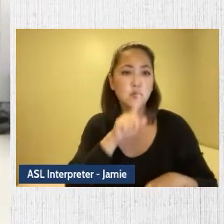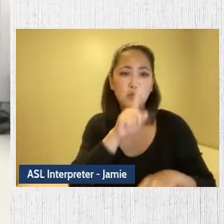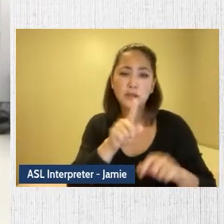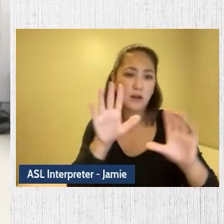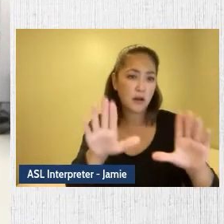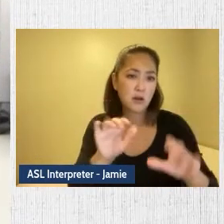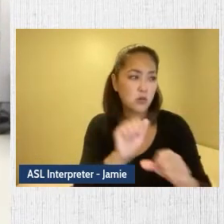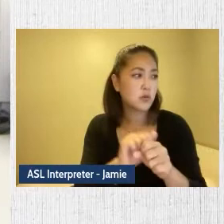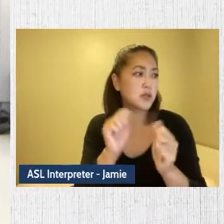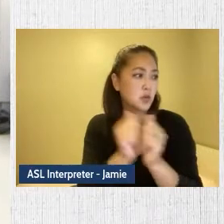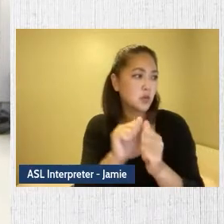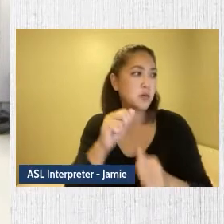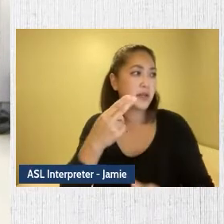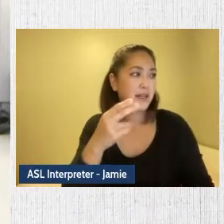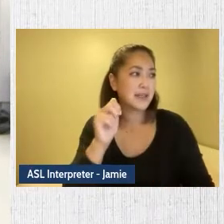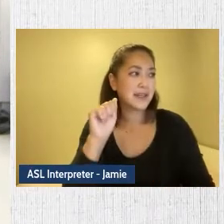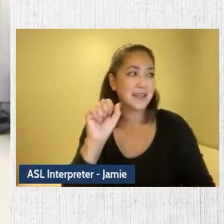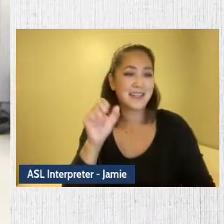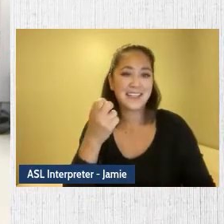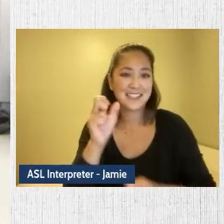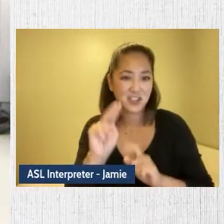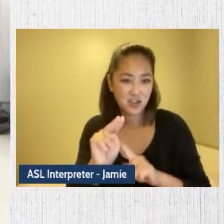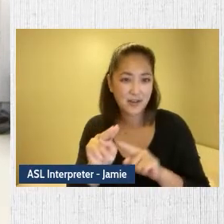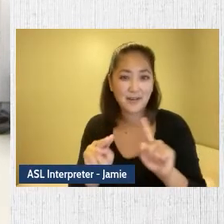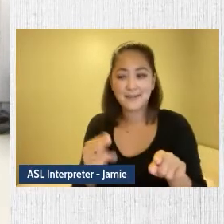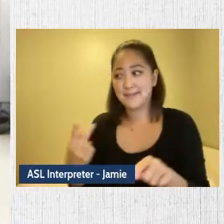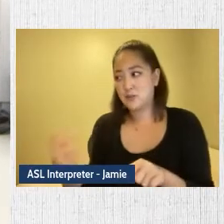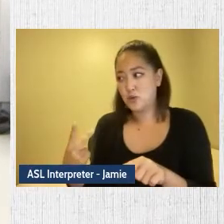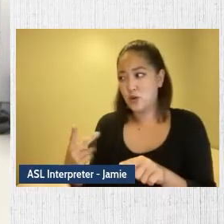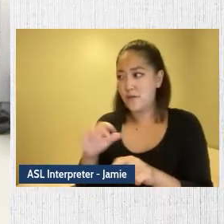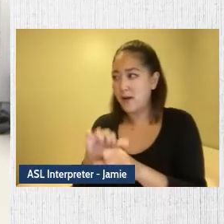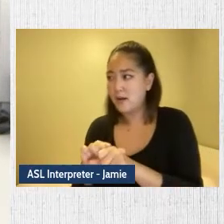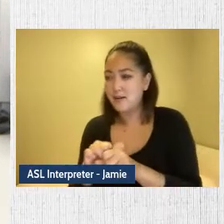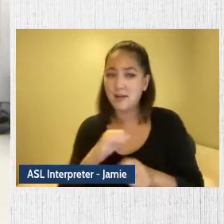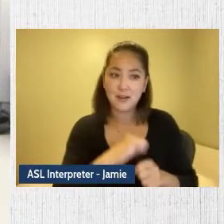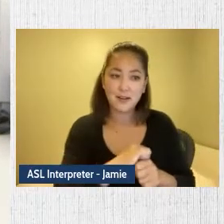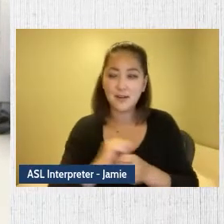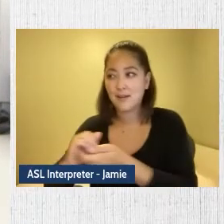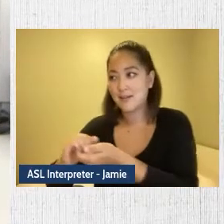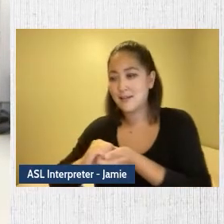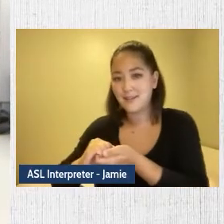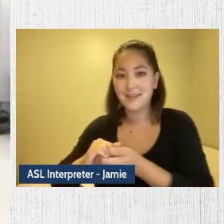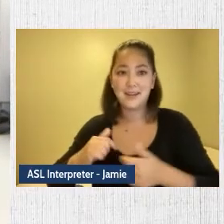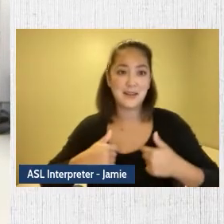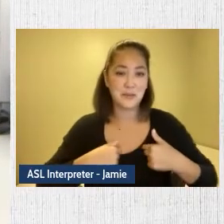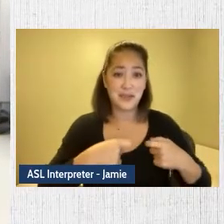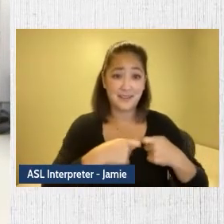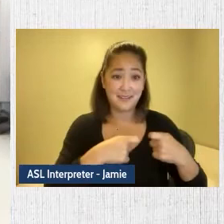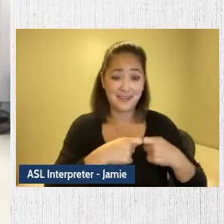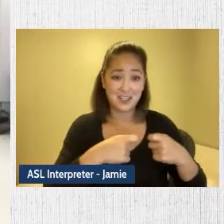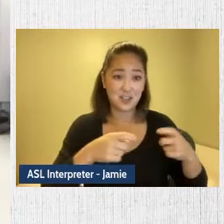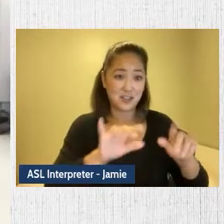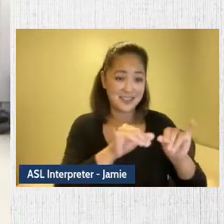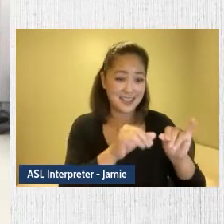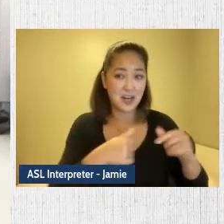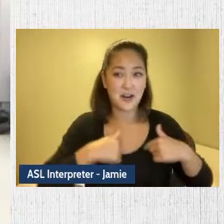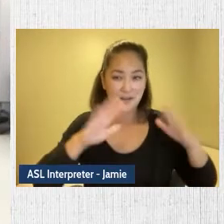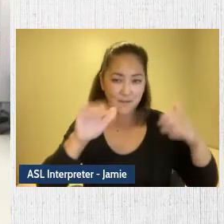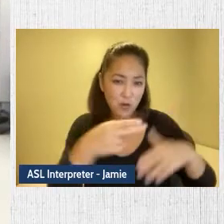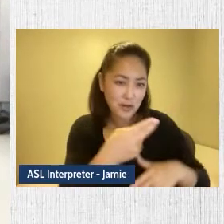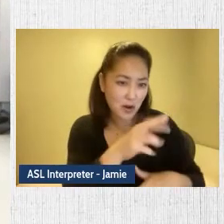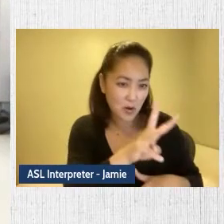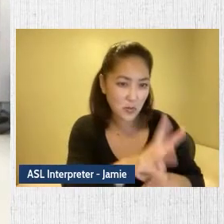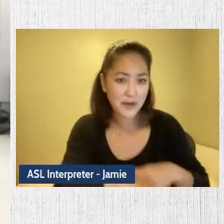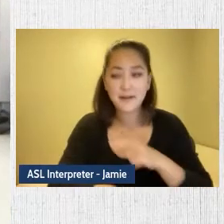Heshan because we've kind of been able to complement each other's skills. I'm in electrical engineering and focus a lot on hardware, whereas Heshan is